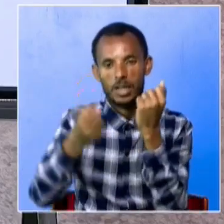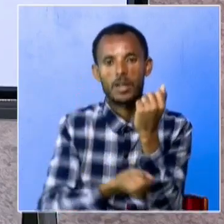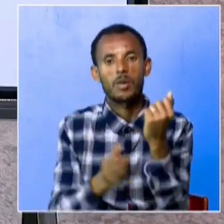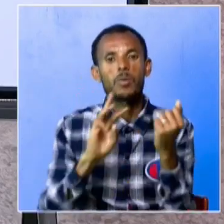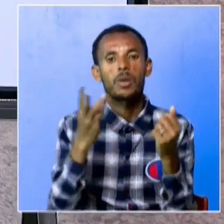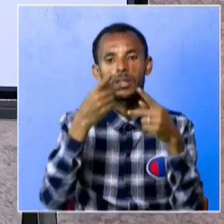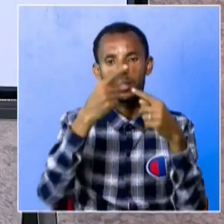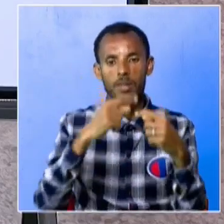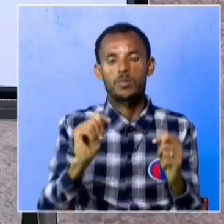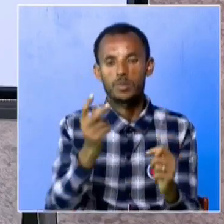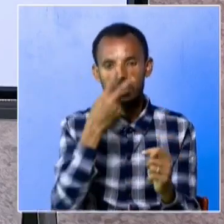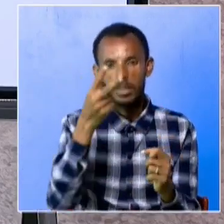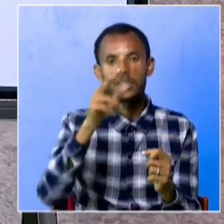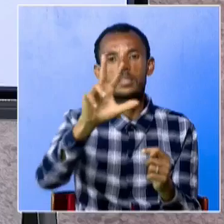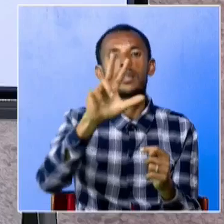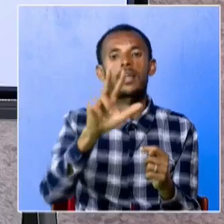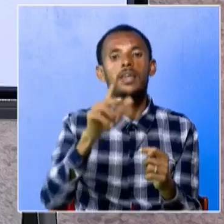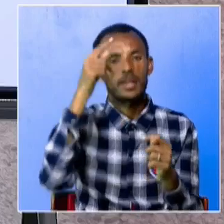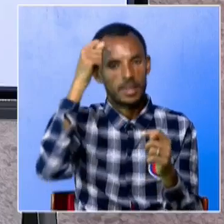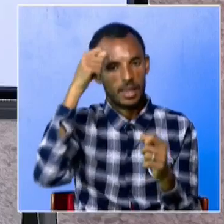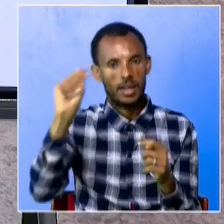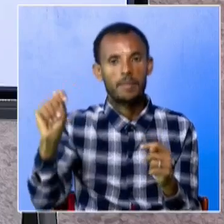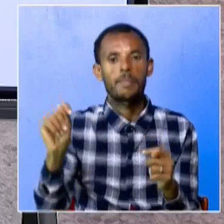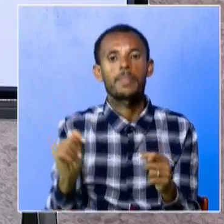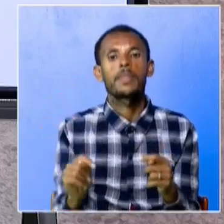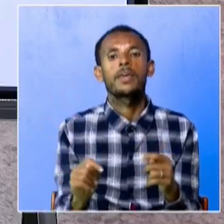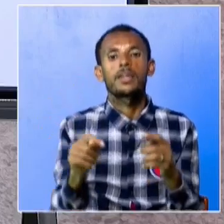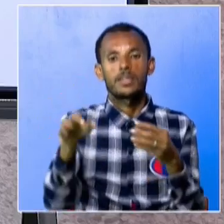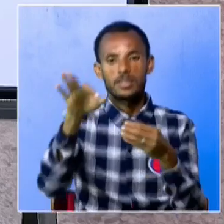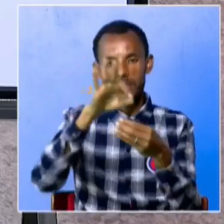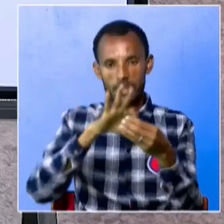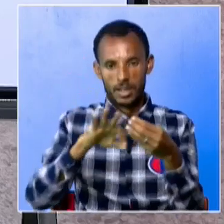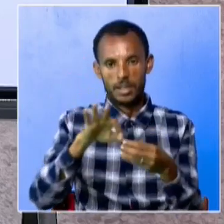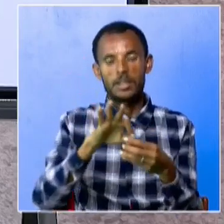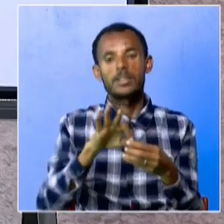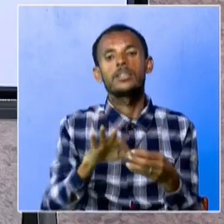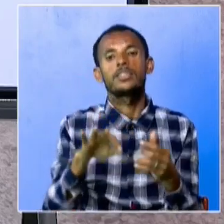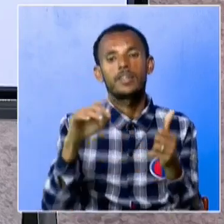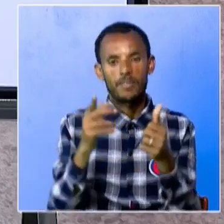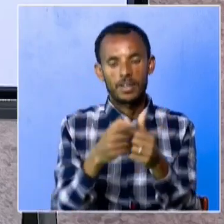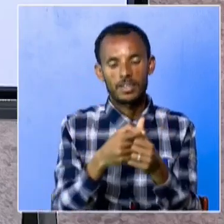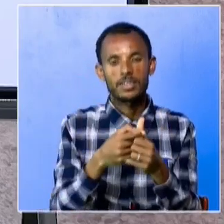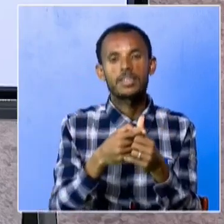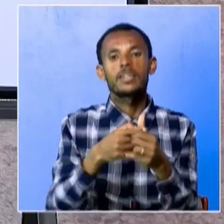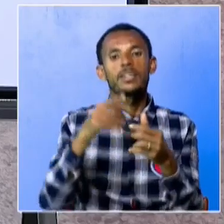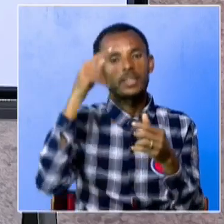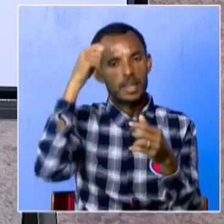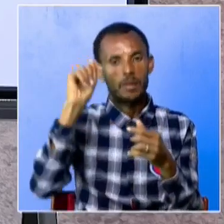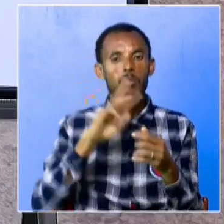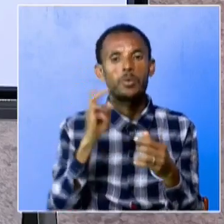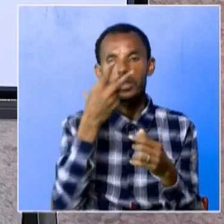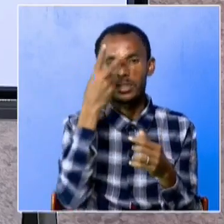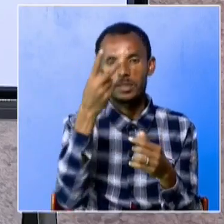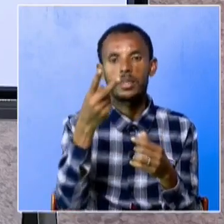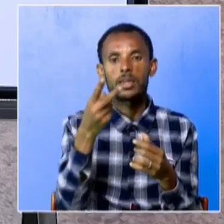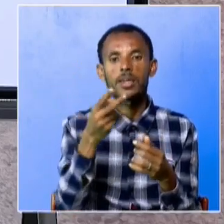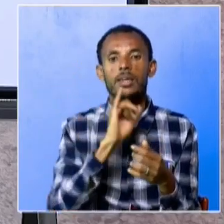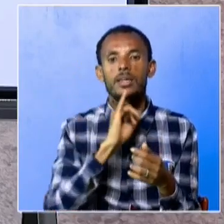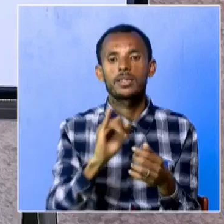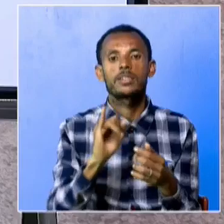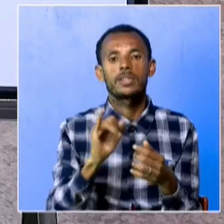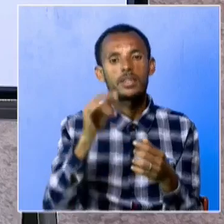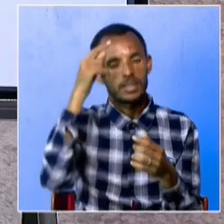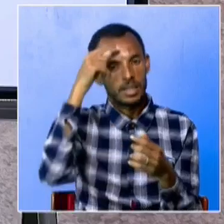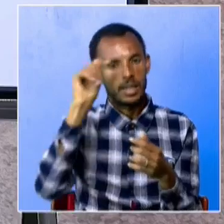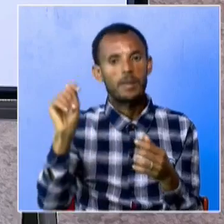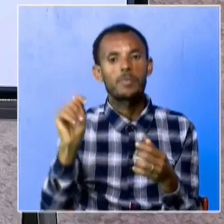try to touch 3 theorems on circle. Okay? The first theorem that we will see is a